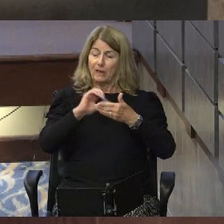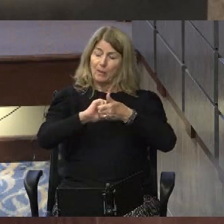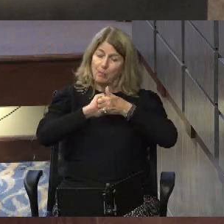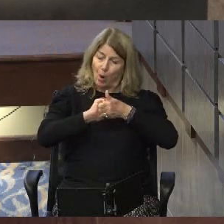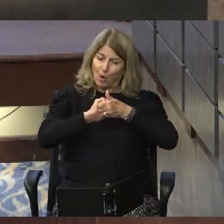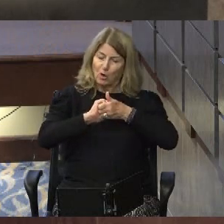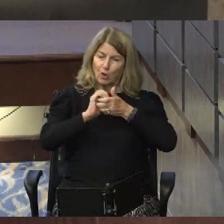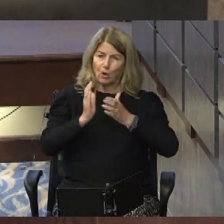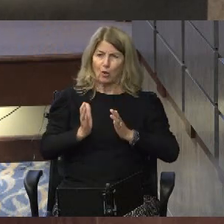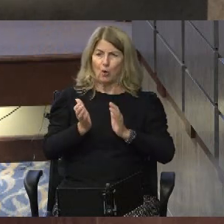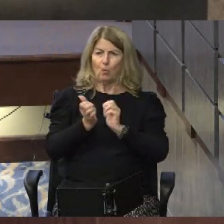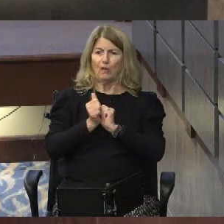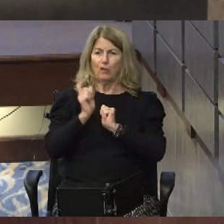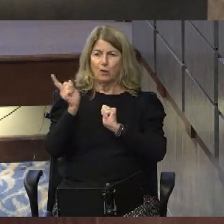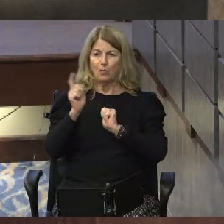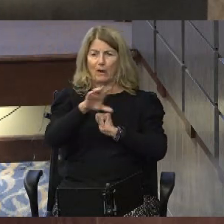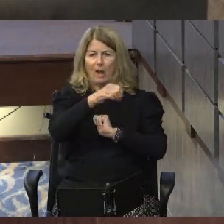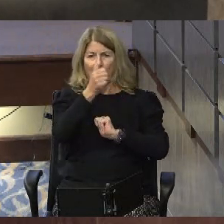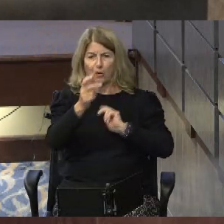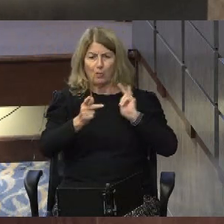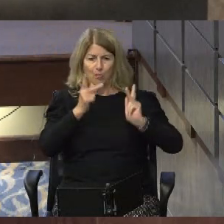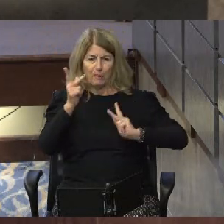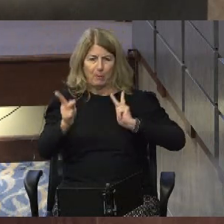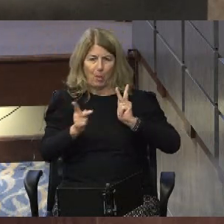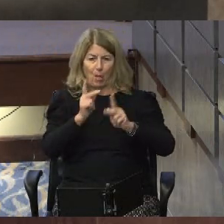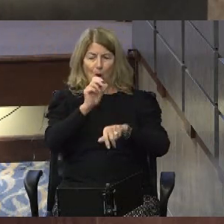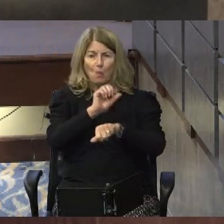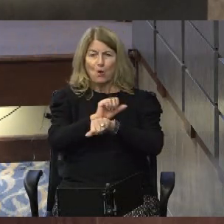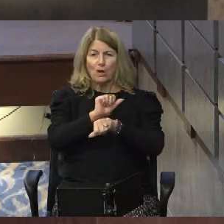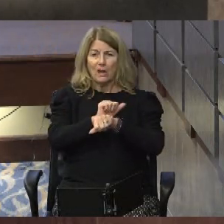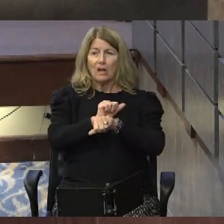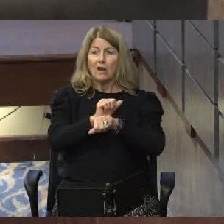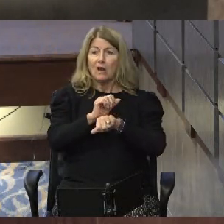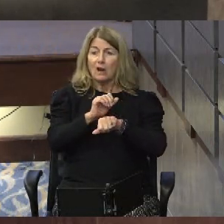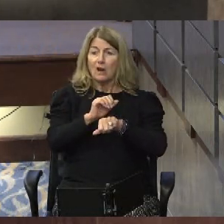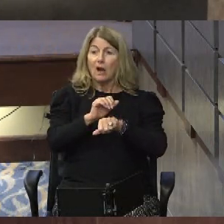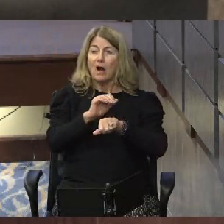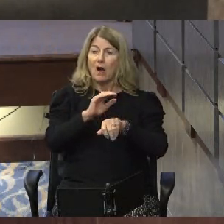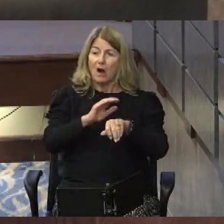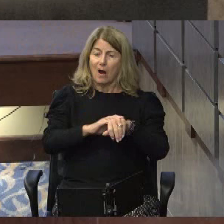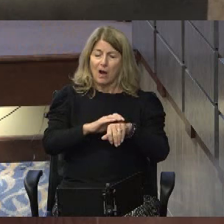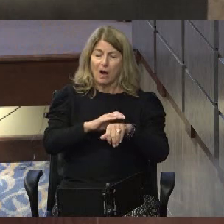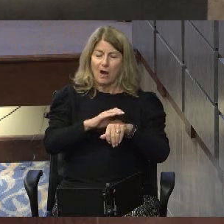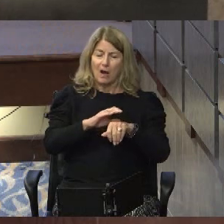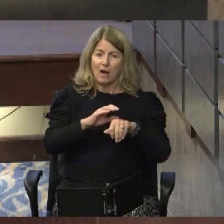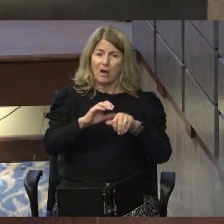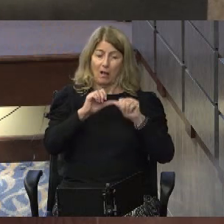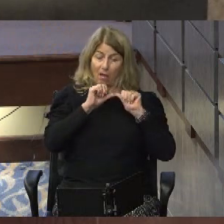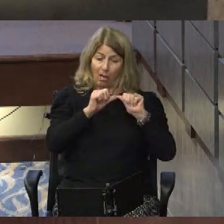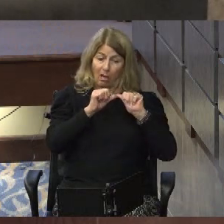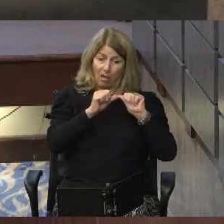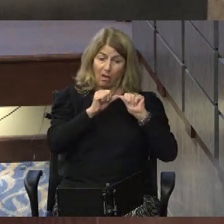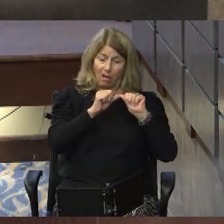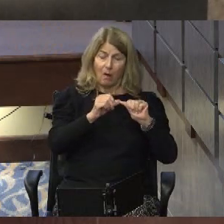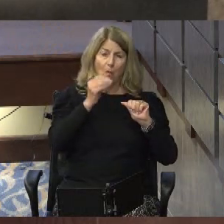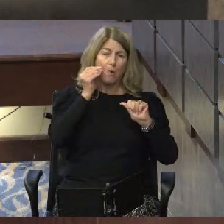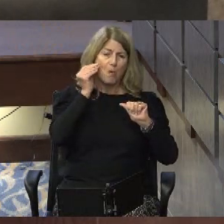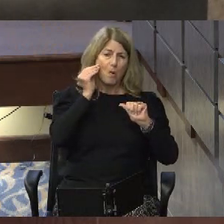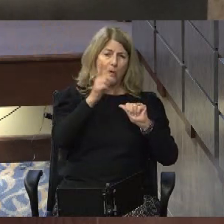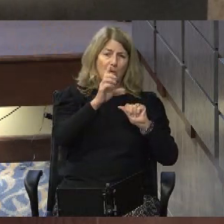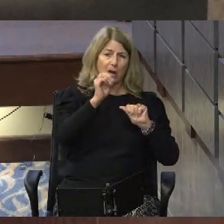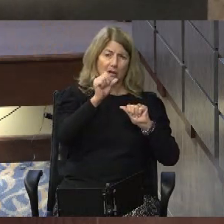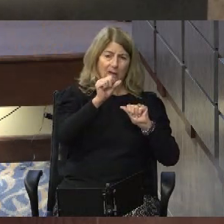other folks working on the chronically homeless, as well as